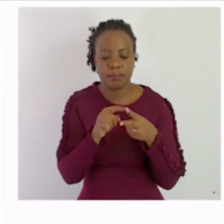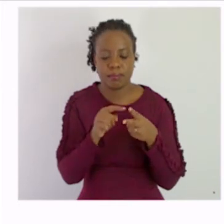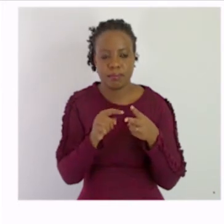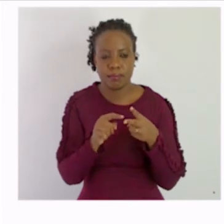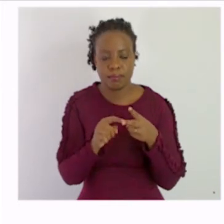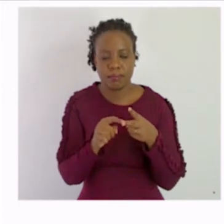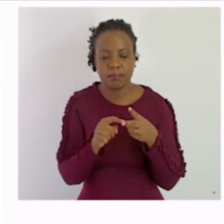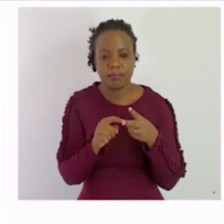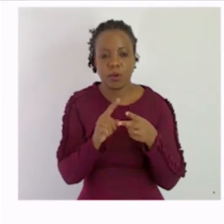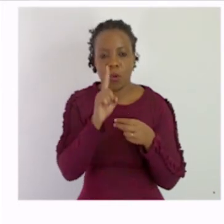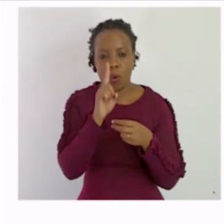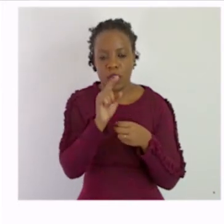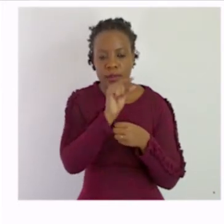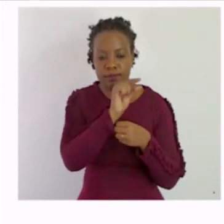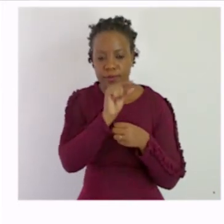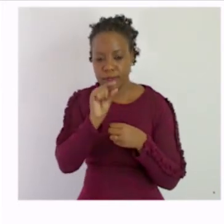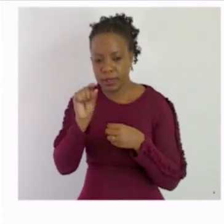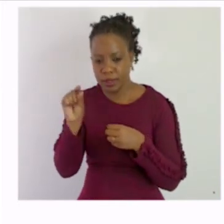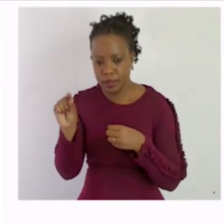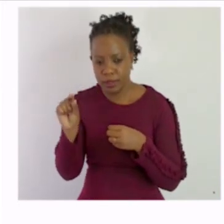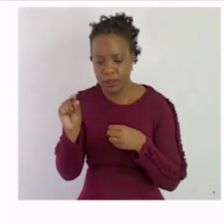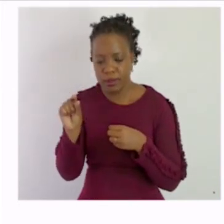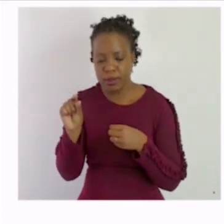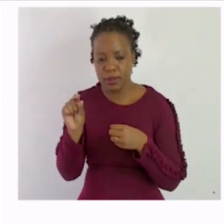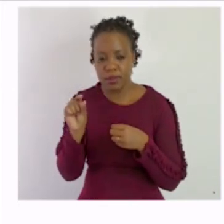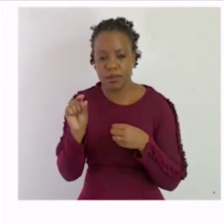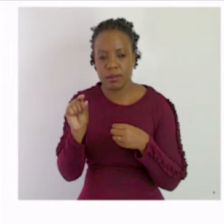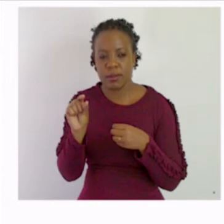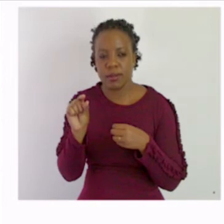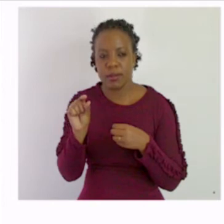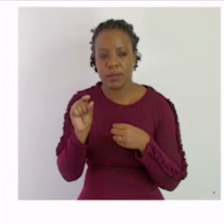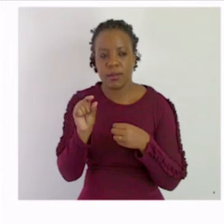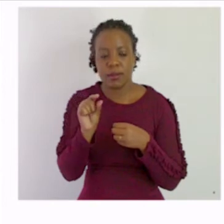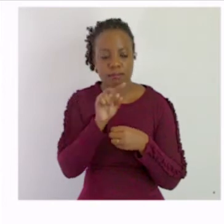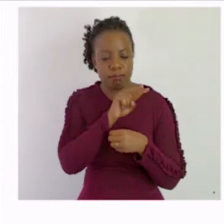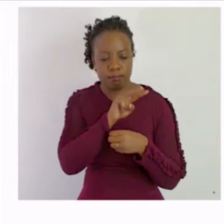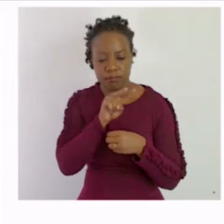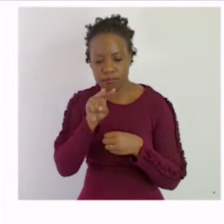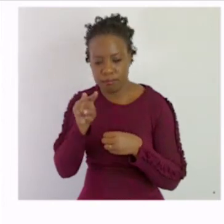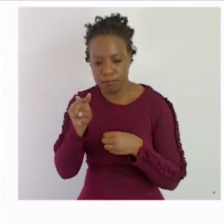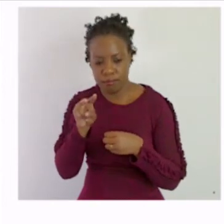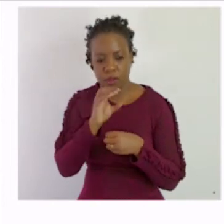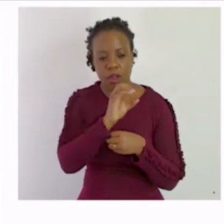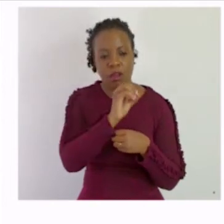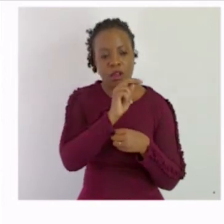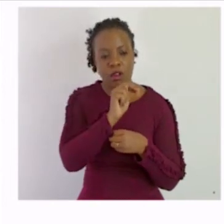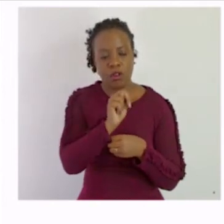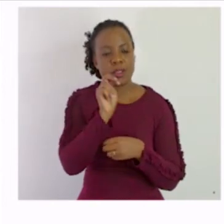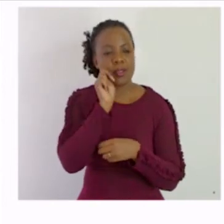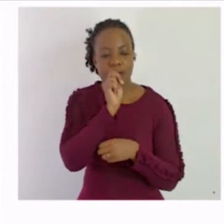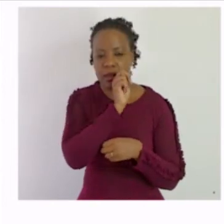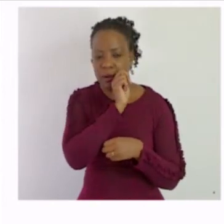sentences. When you read the sentence, you see a concrete noun, you circle it,